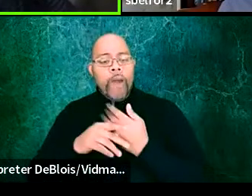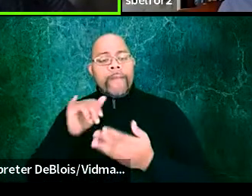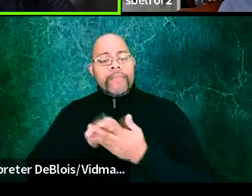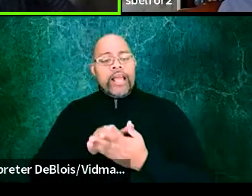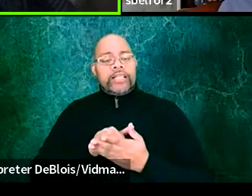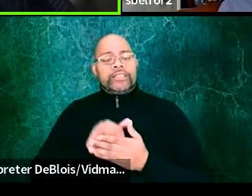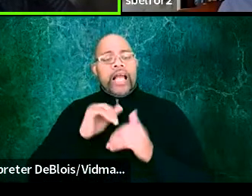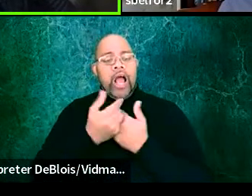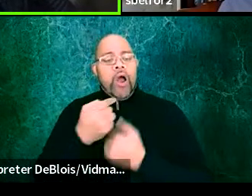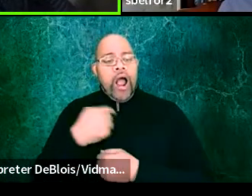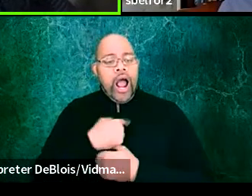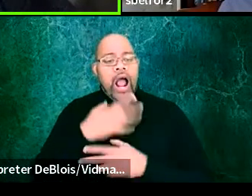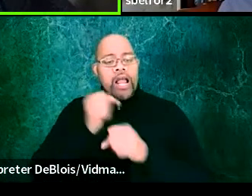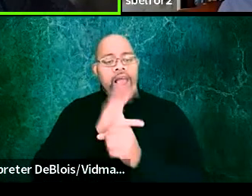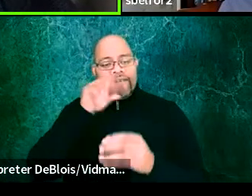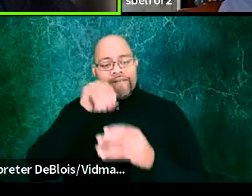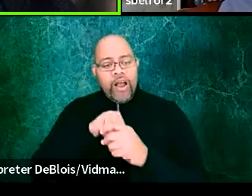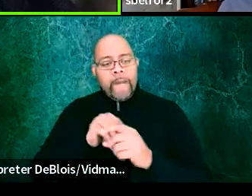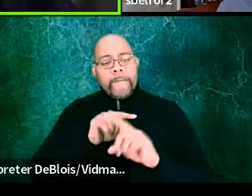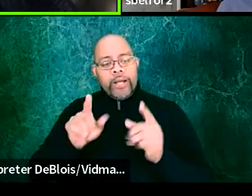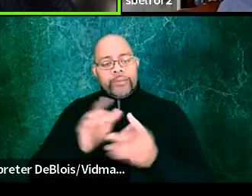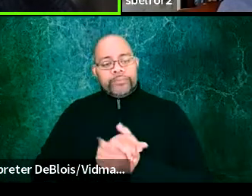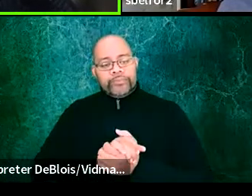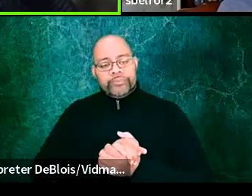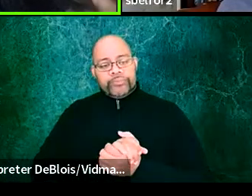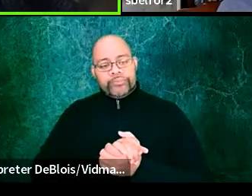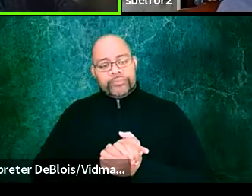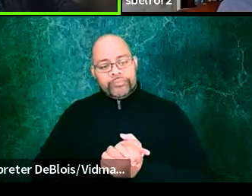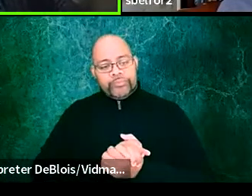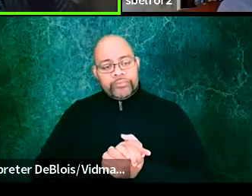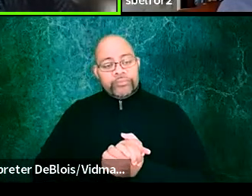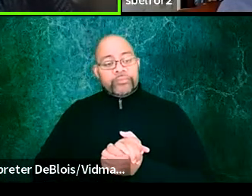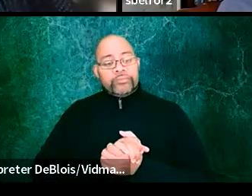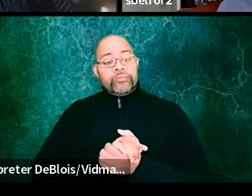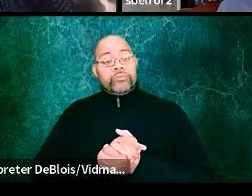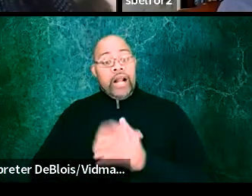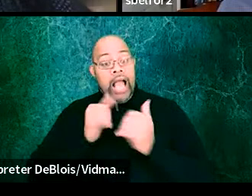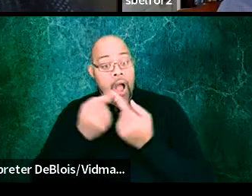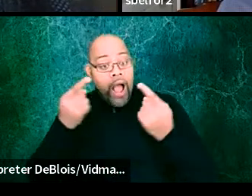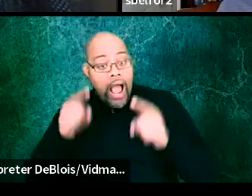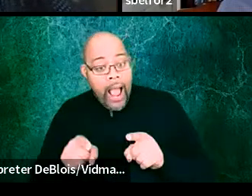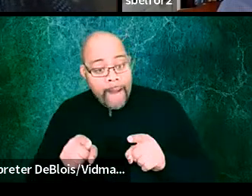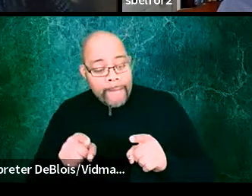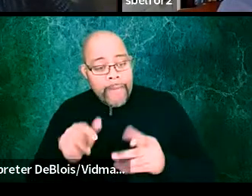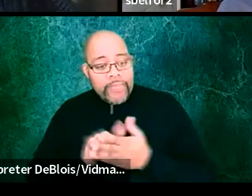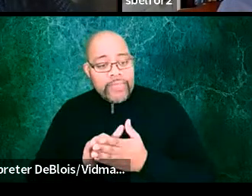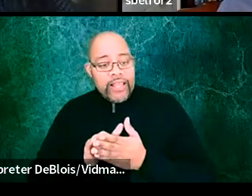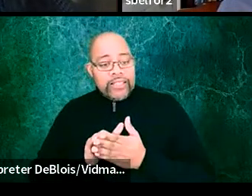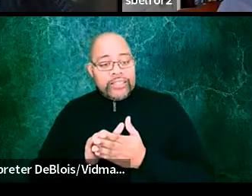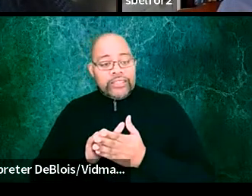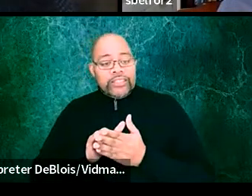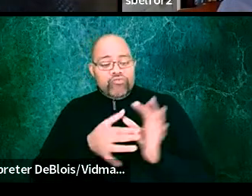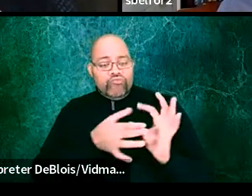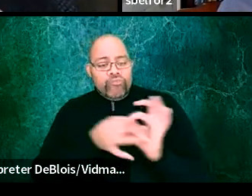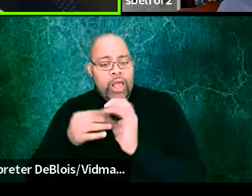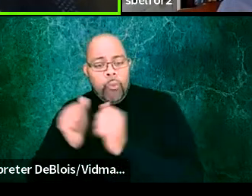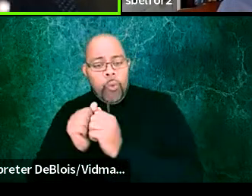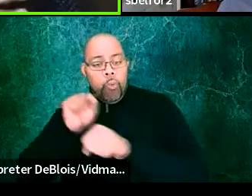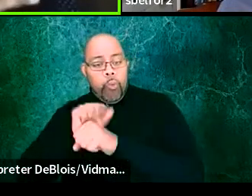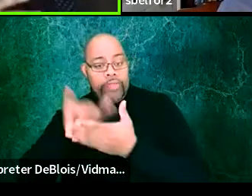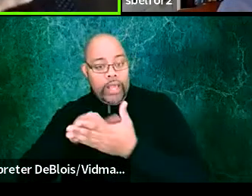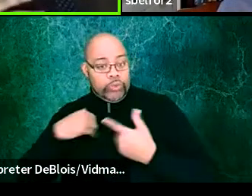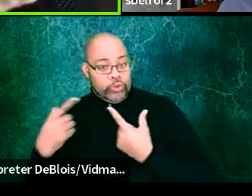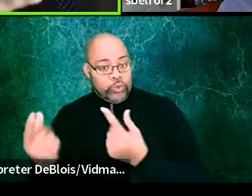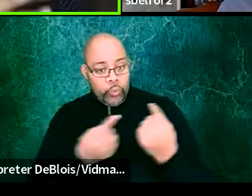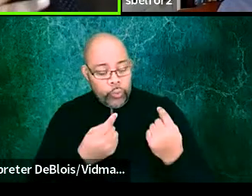kind of how I got involved. But the way that it happened was it was tangentially related to the work that I was